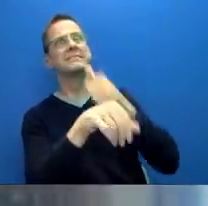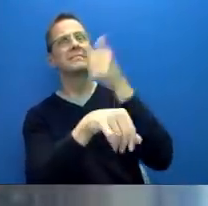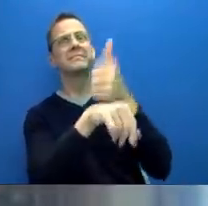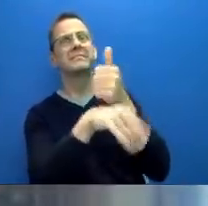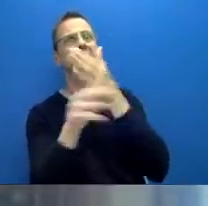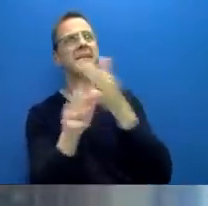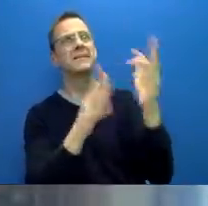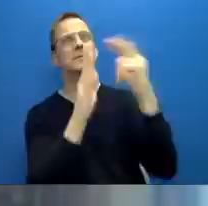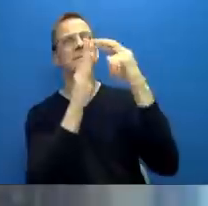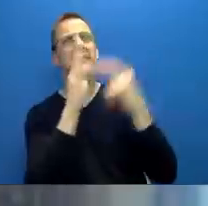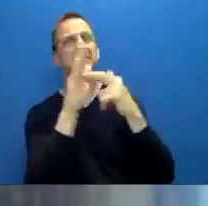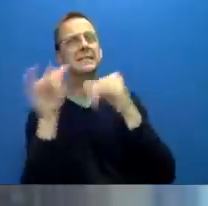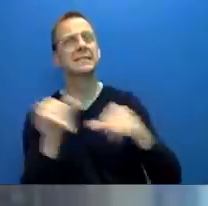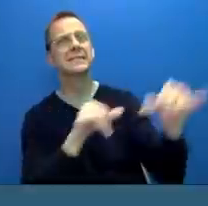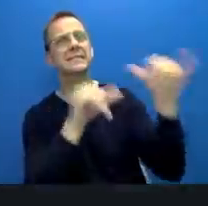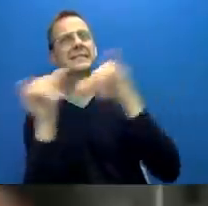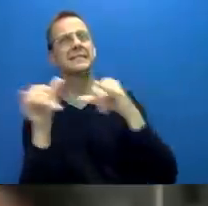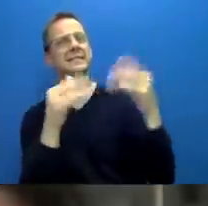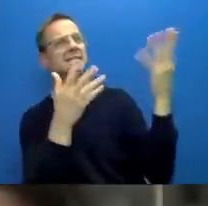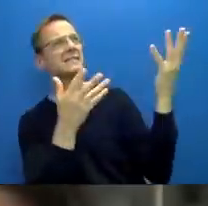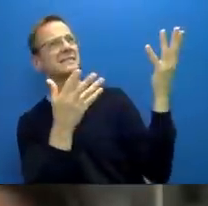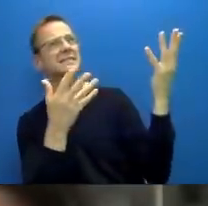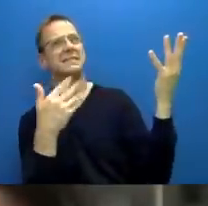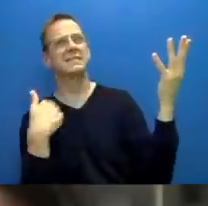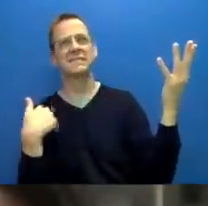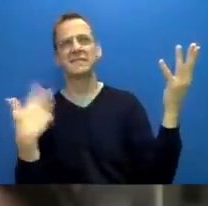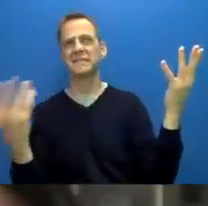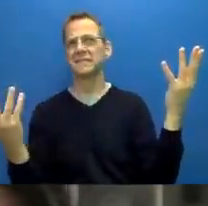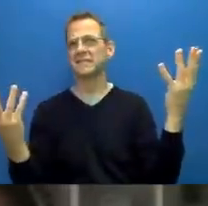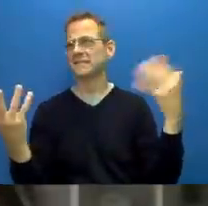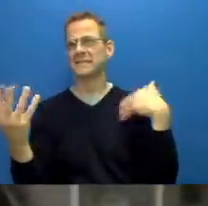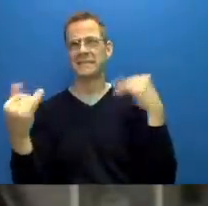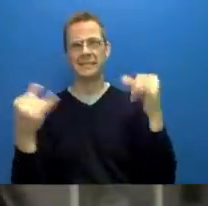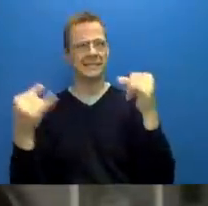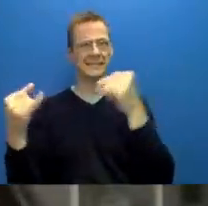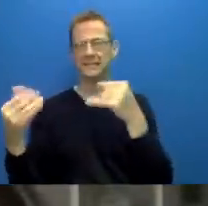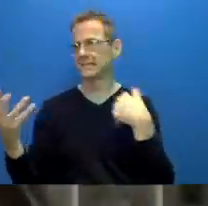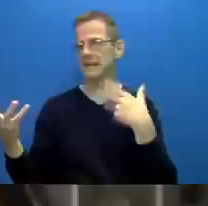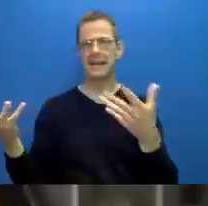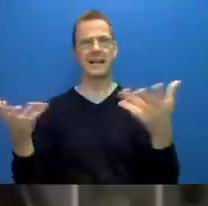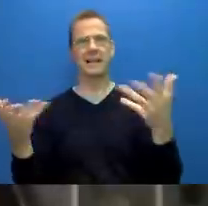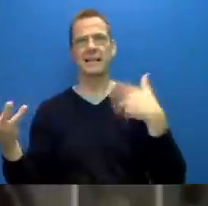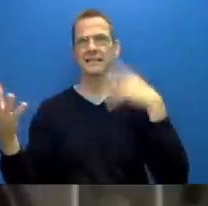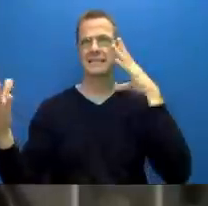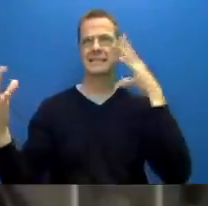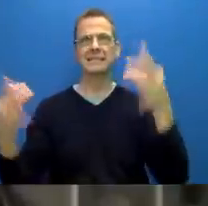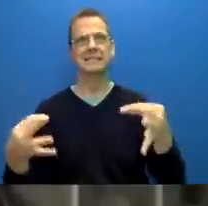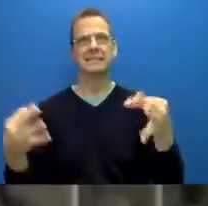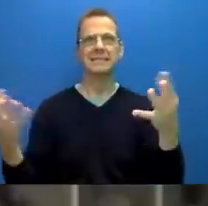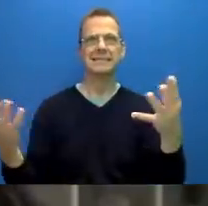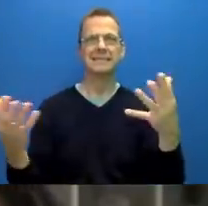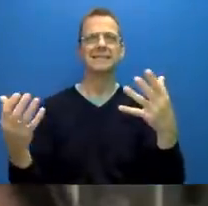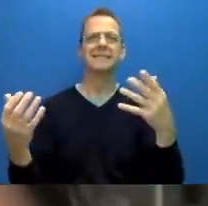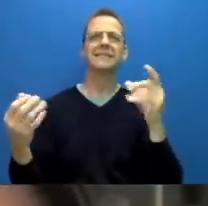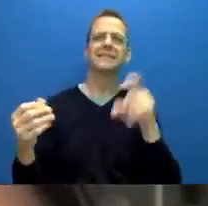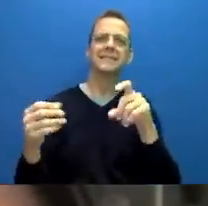think, especially at the school board level, can be quite sensitive to parental pressure to take